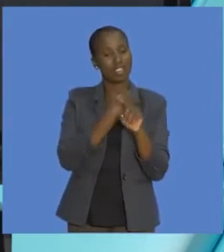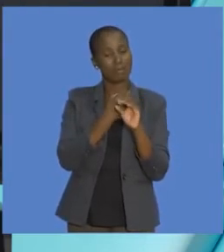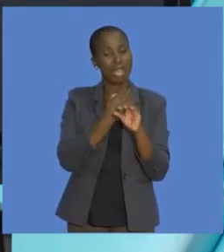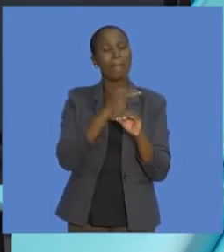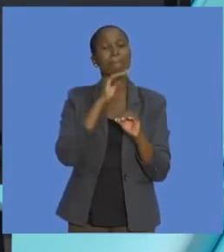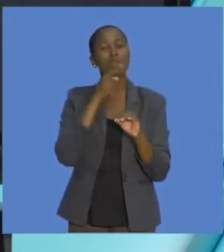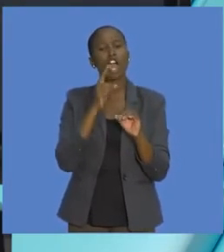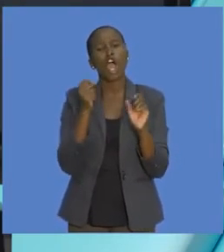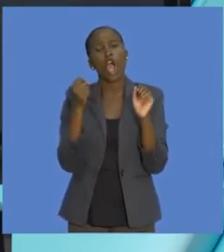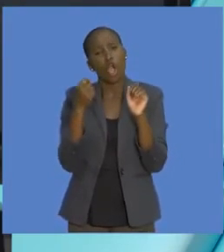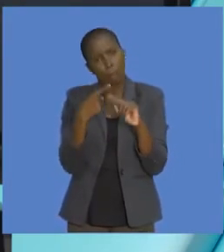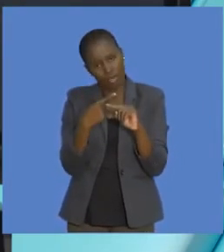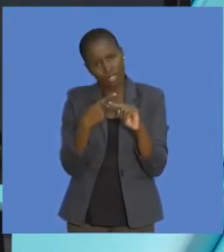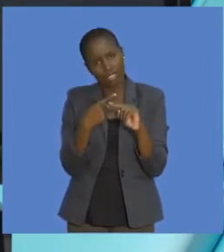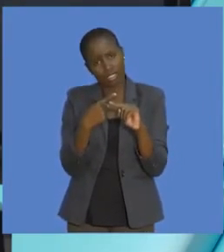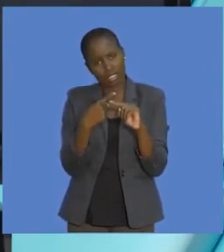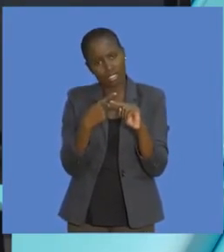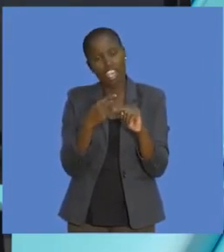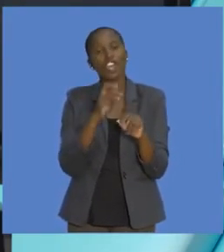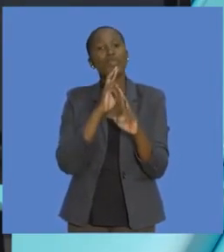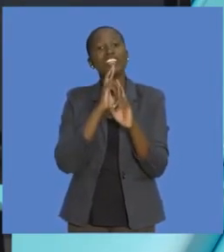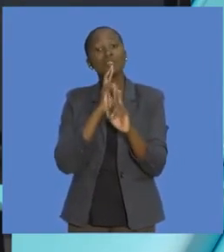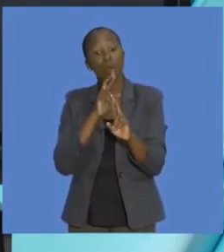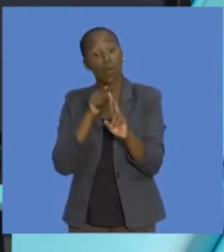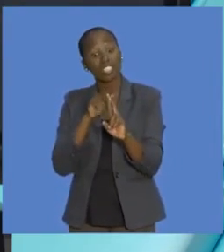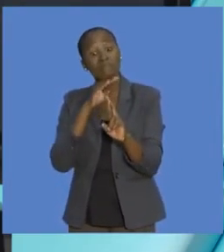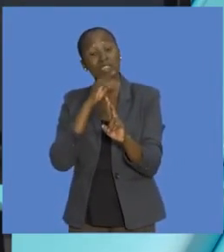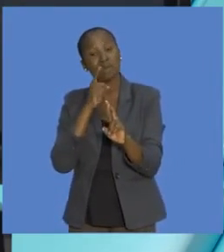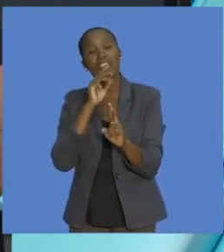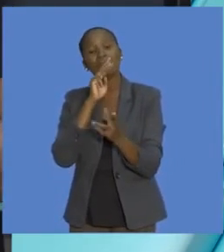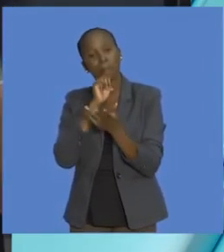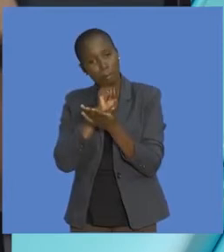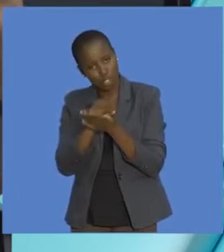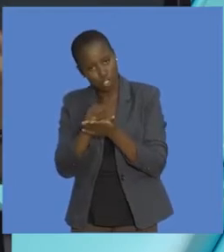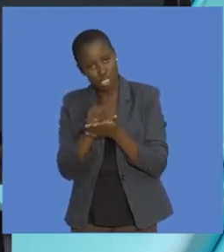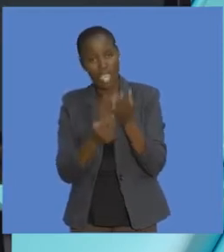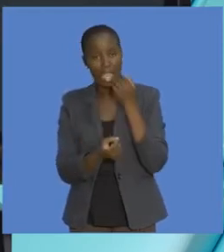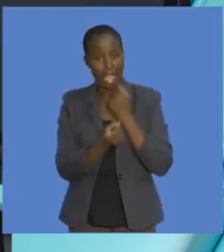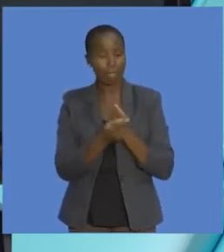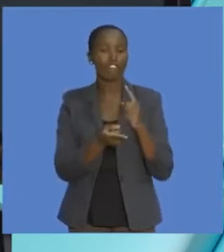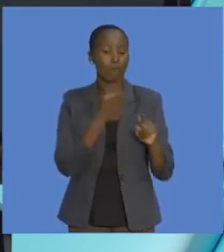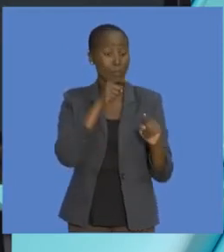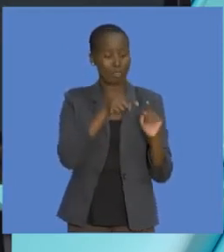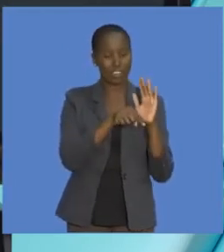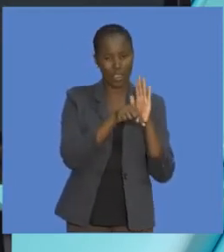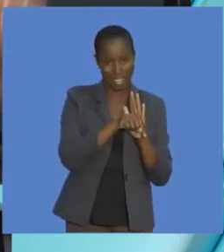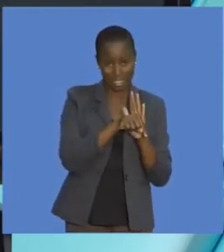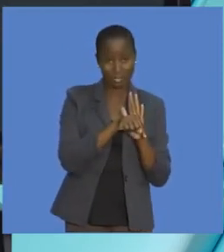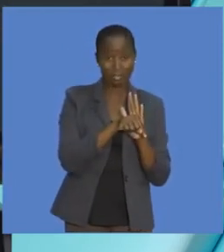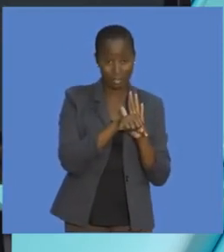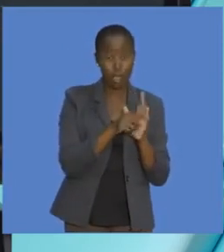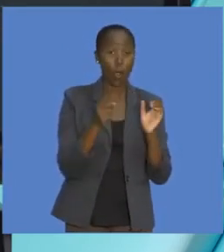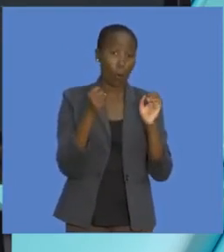opposite, and response meaning a message in that opposite manner. So negative, again, a change in the